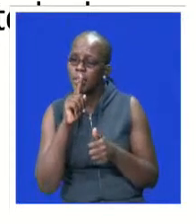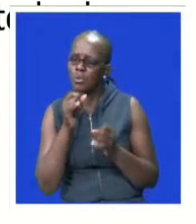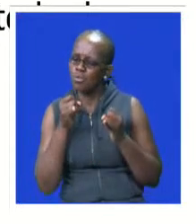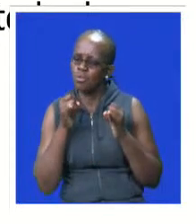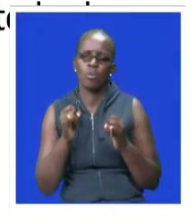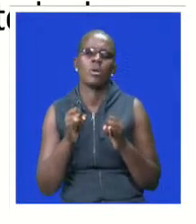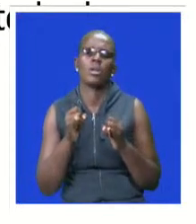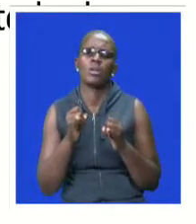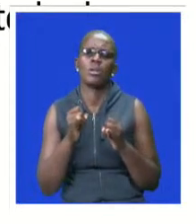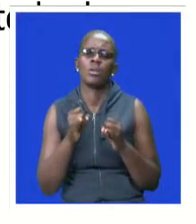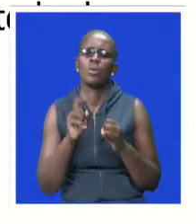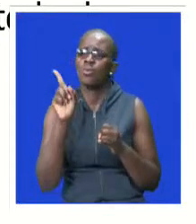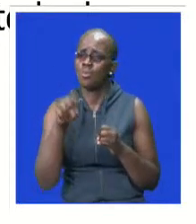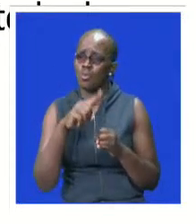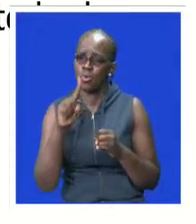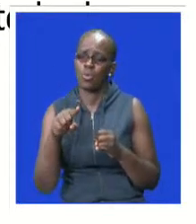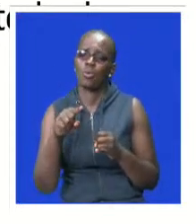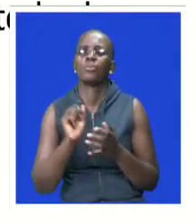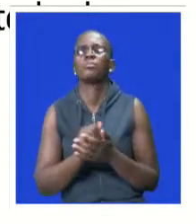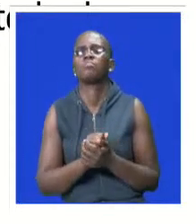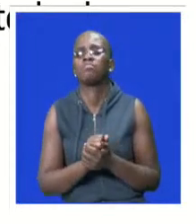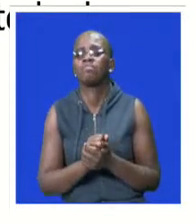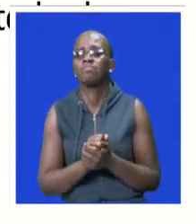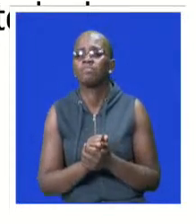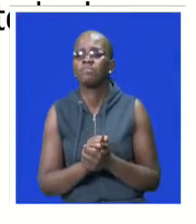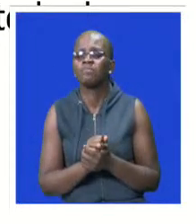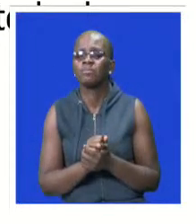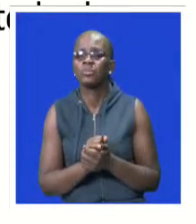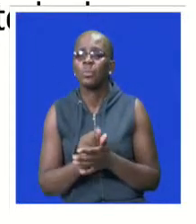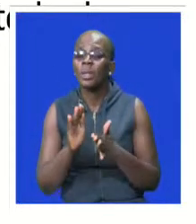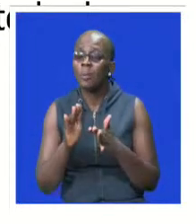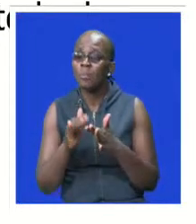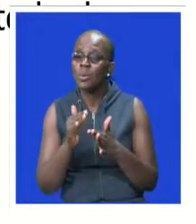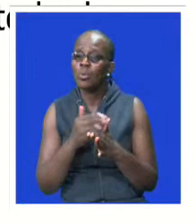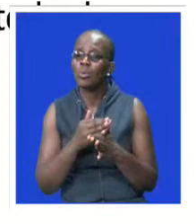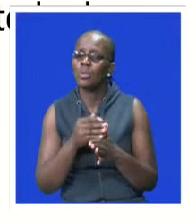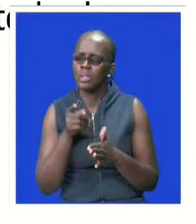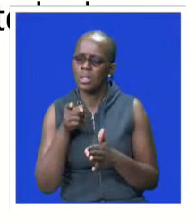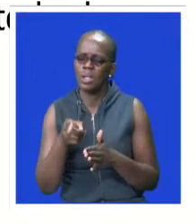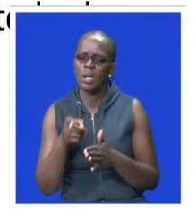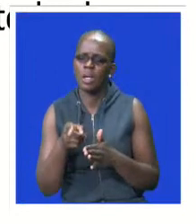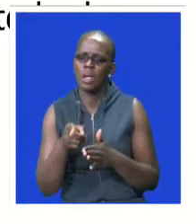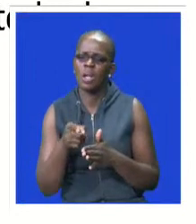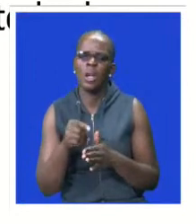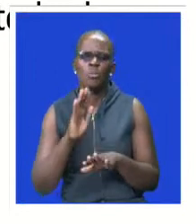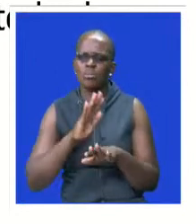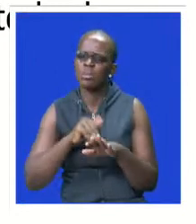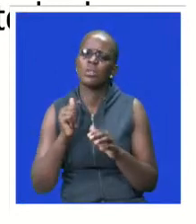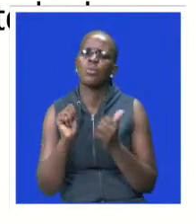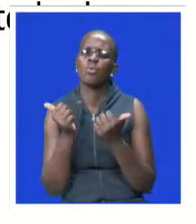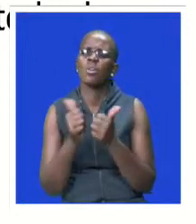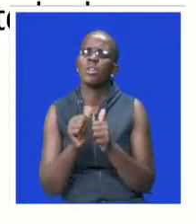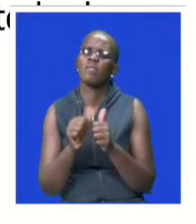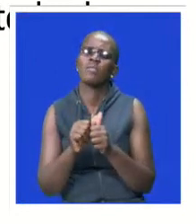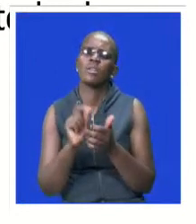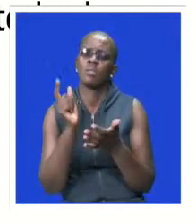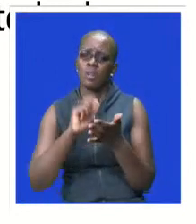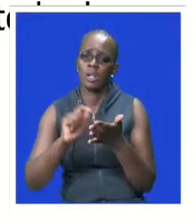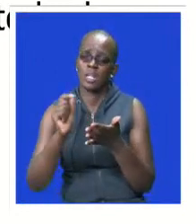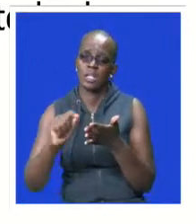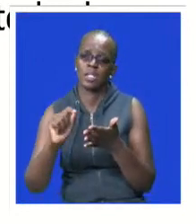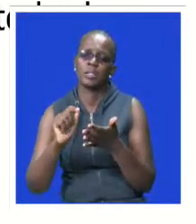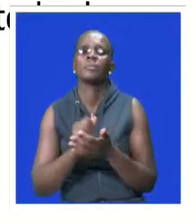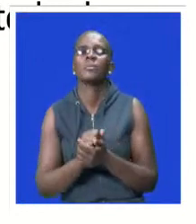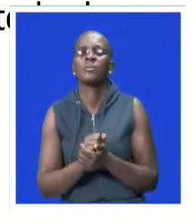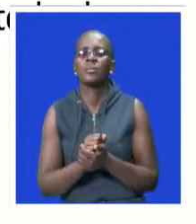freaks out when I tell her about my boyfriend, and then even then use what? BF. So that is not acceptable. This is academic writing, okay?